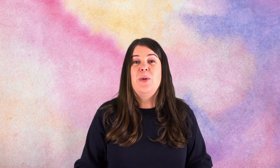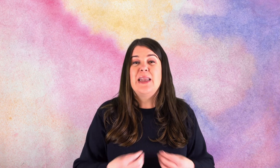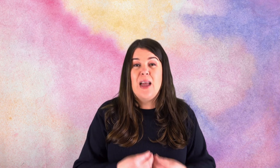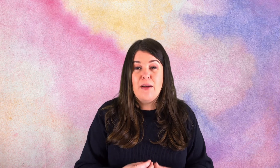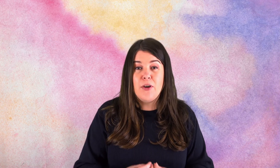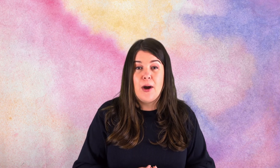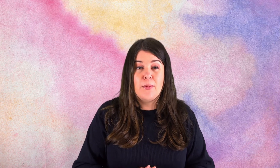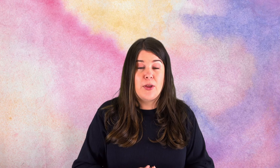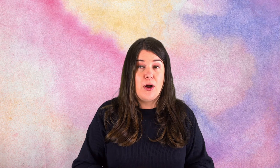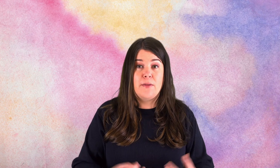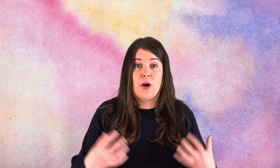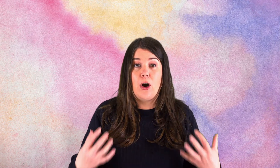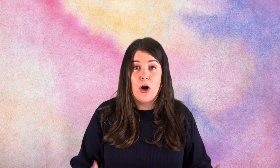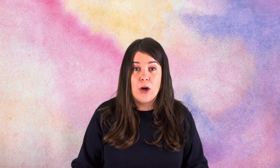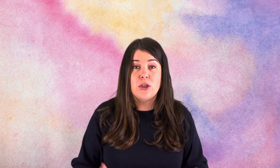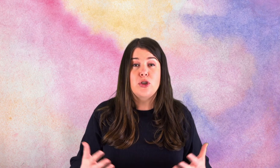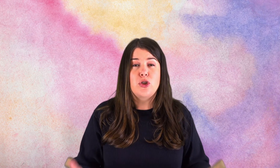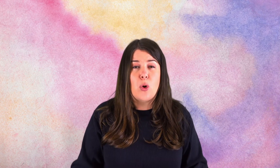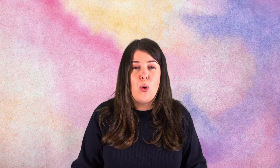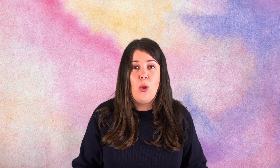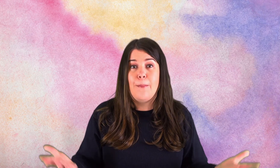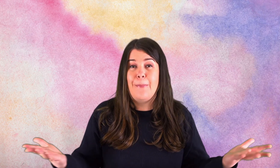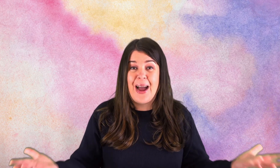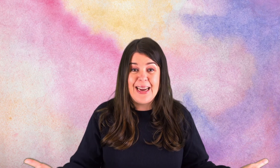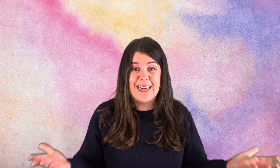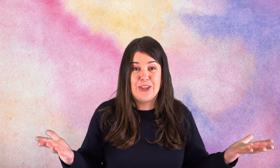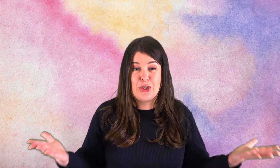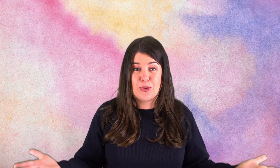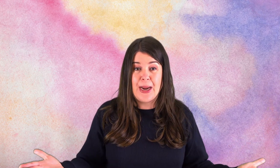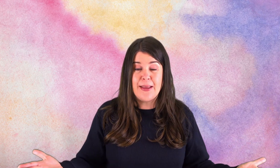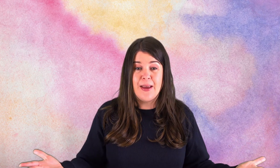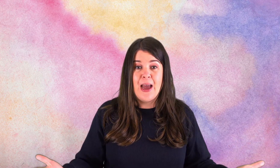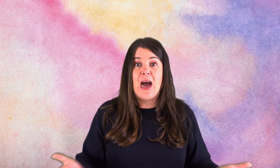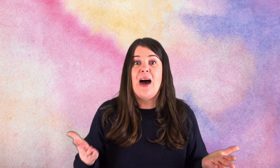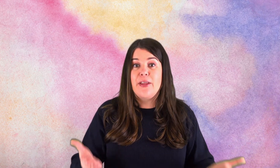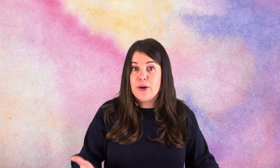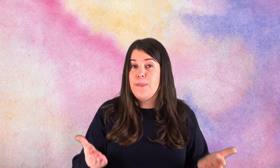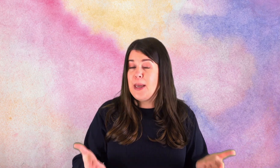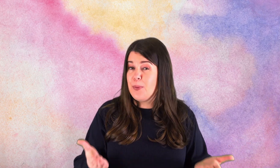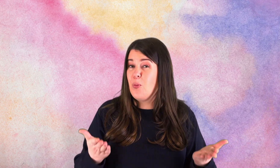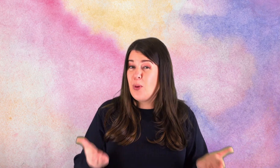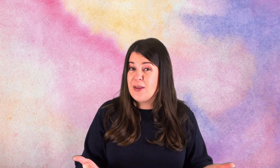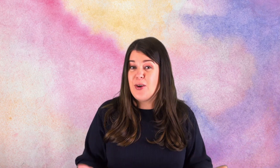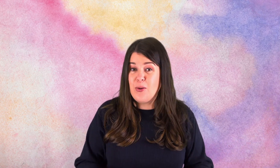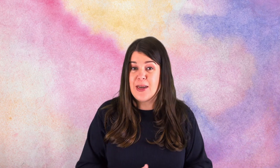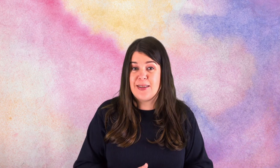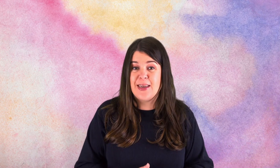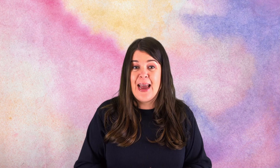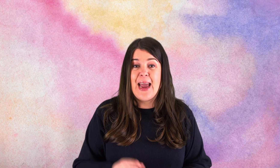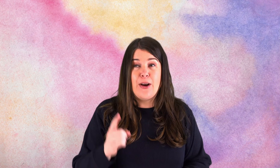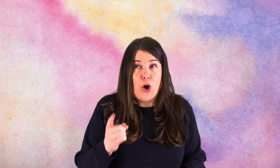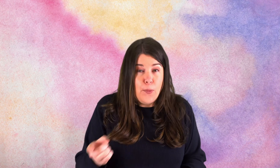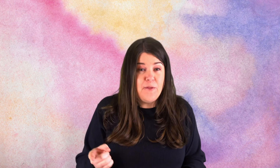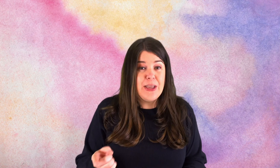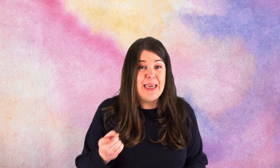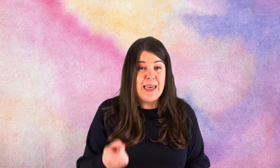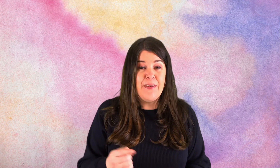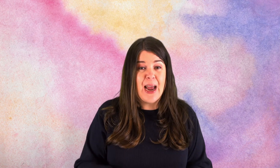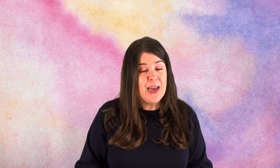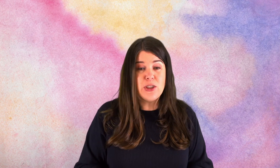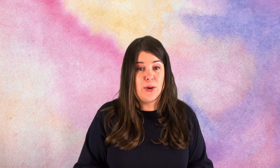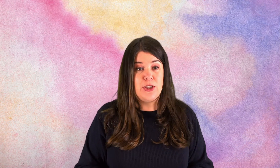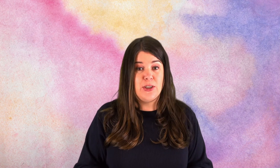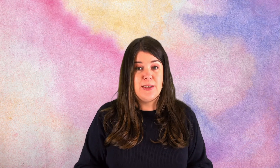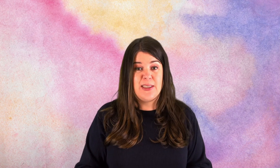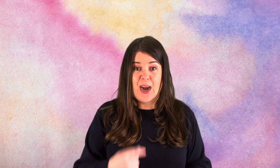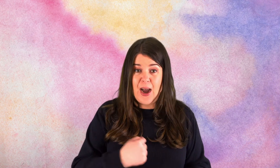But when we love God with all of our heart, soul, mind, and strength, other people will notice and hopefully even